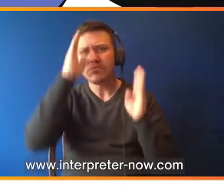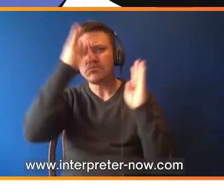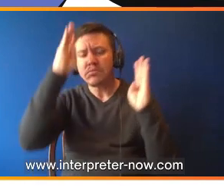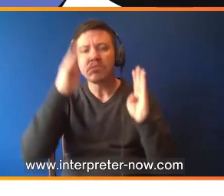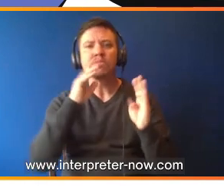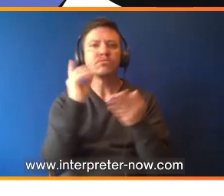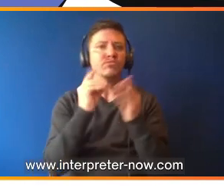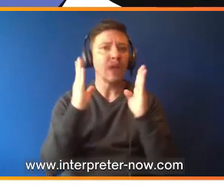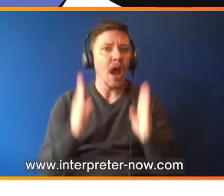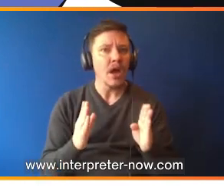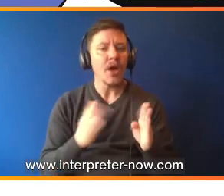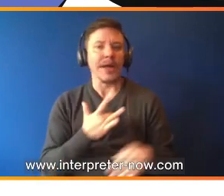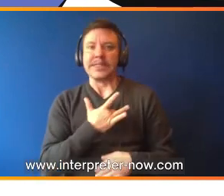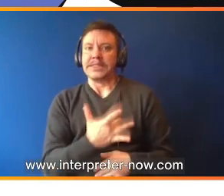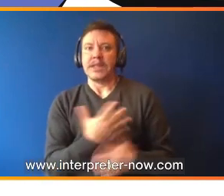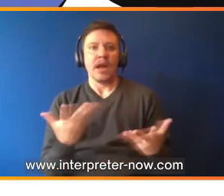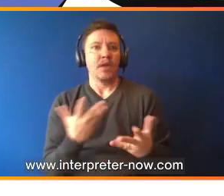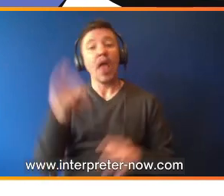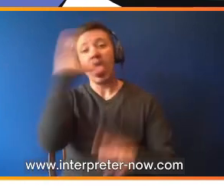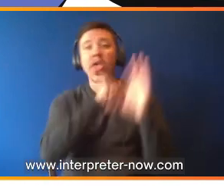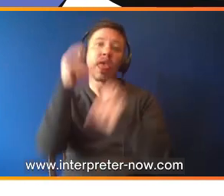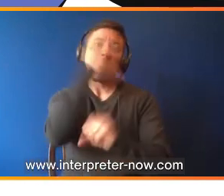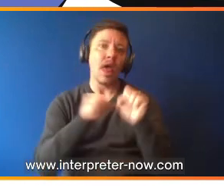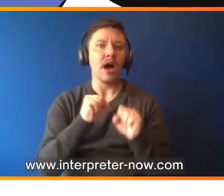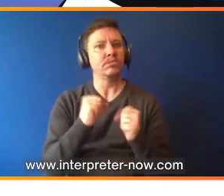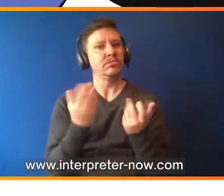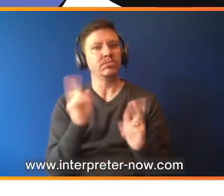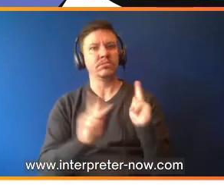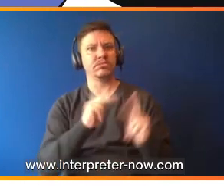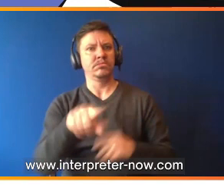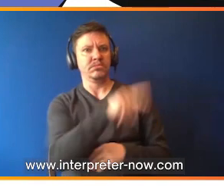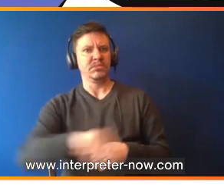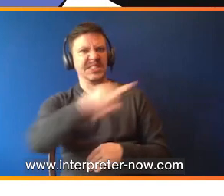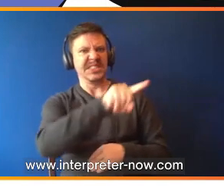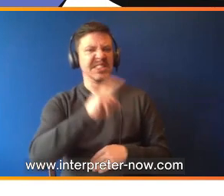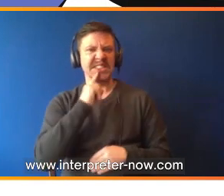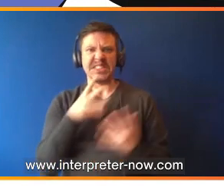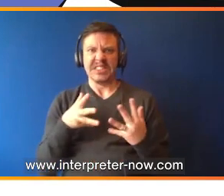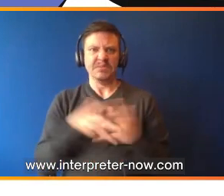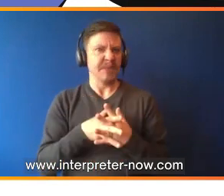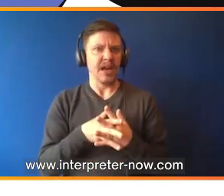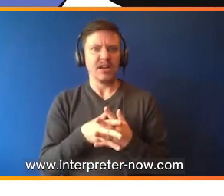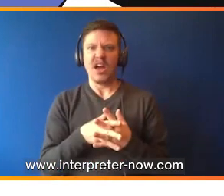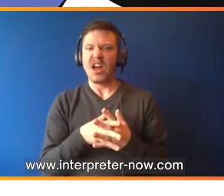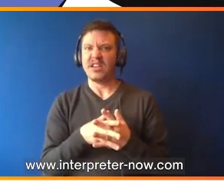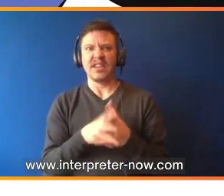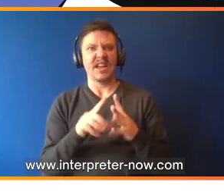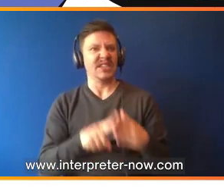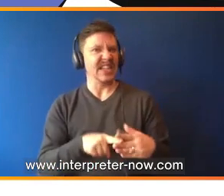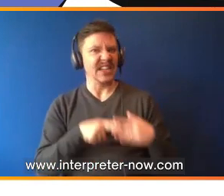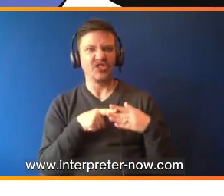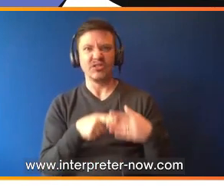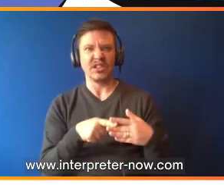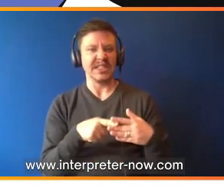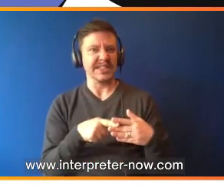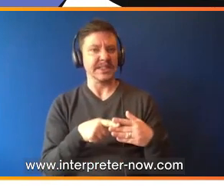design process with what Steve Blank calls get out of the building, as in go do your user research at the very beginning. And it's